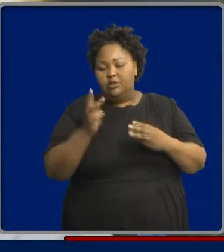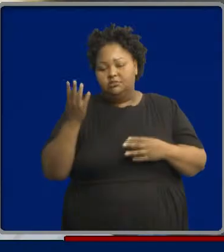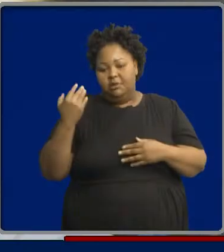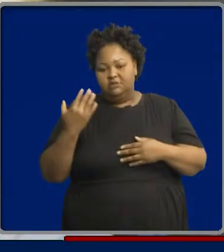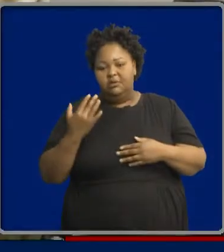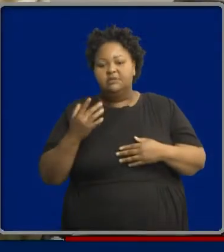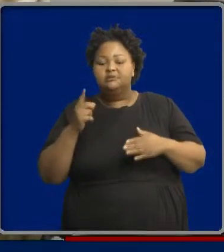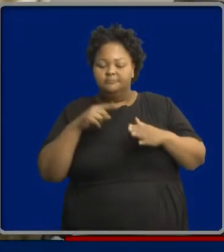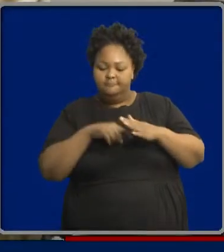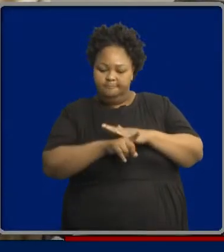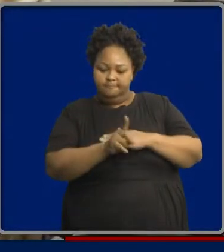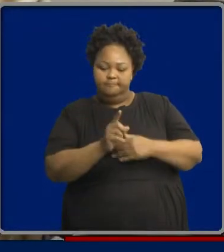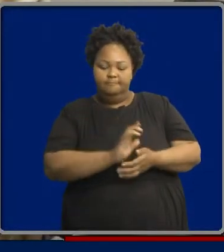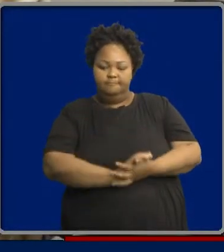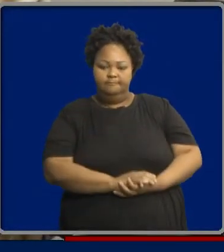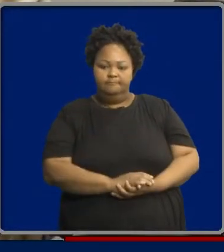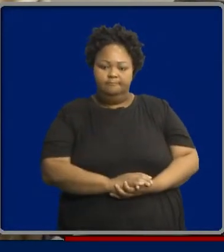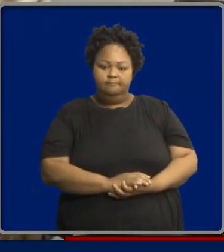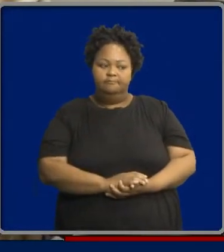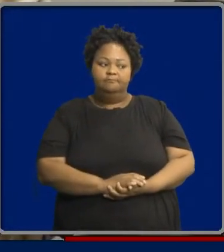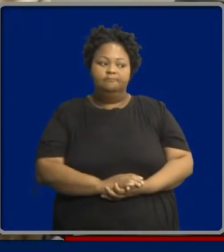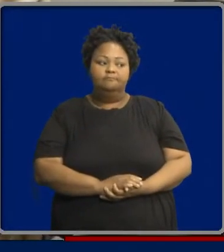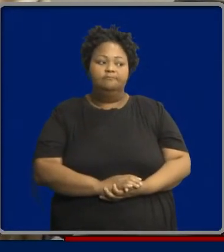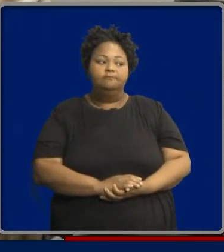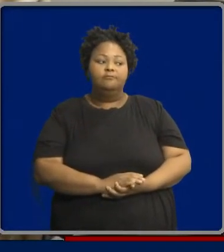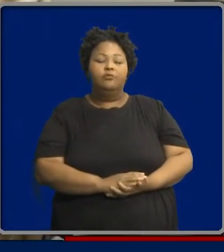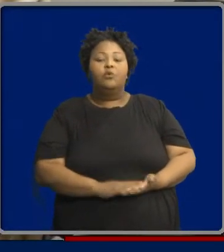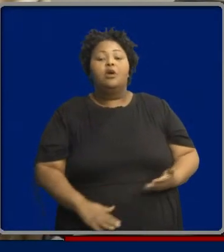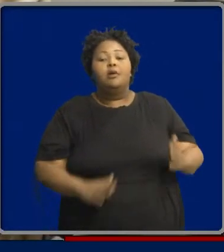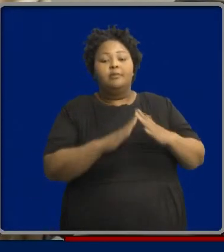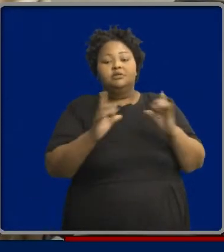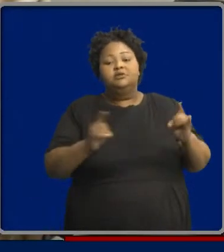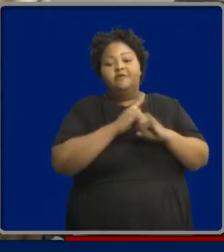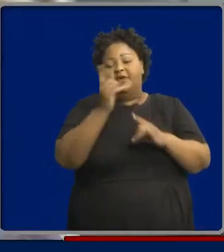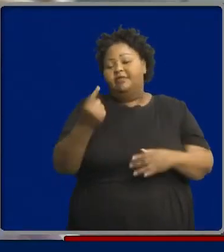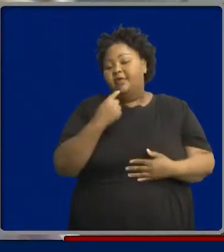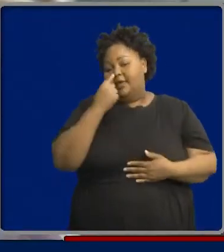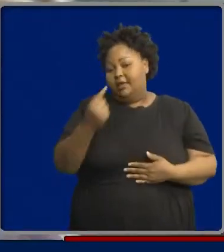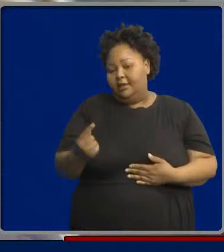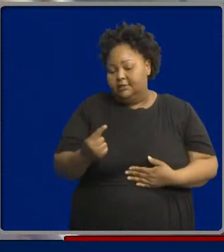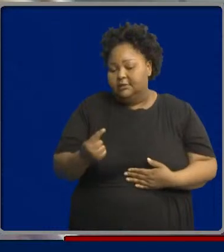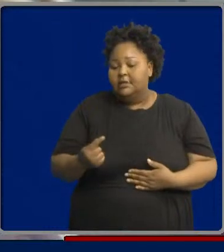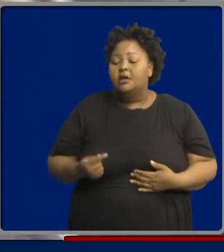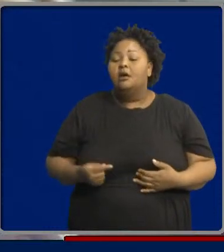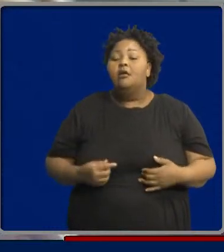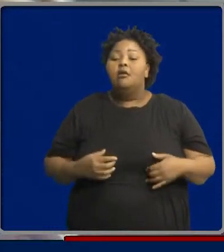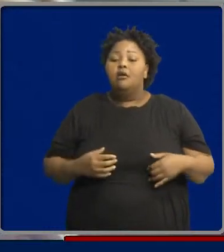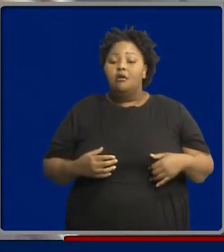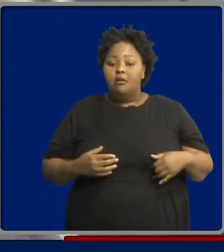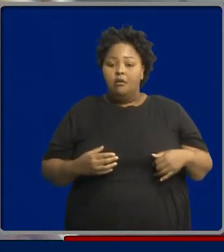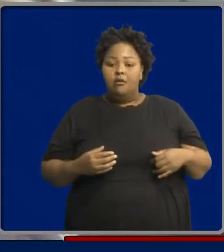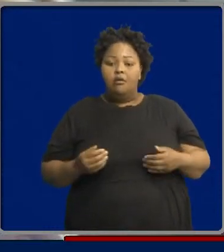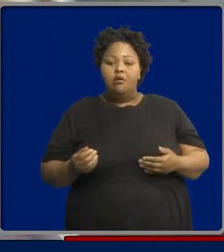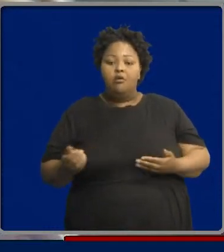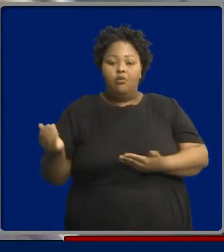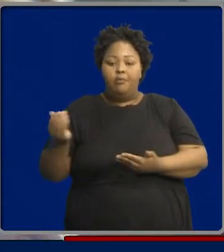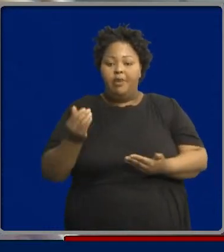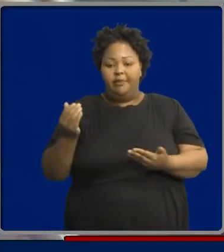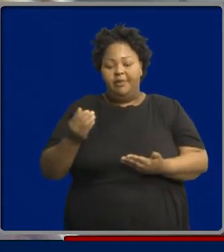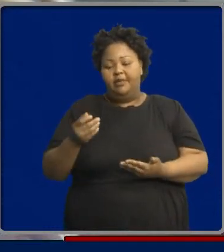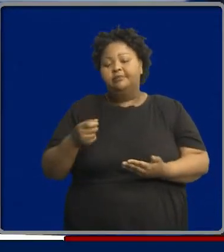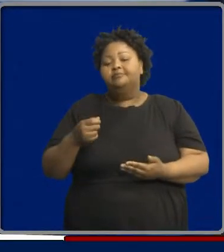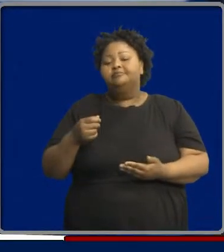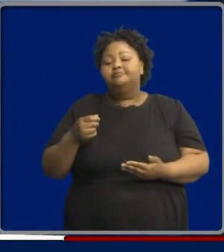And the Minister of Health says despite a decline of 10% on the immunization coverage, the Kingdom of Eswatini is on track.